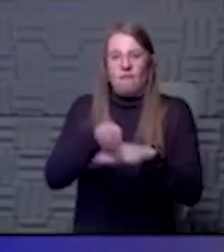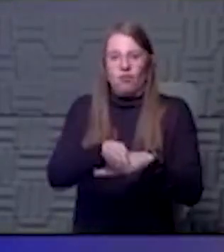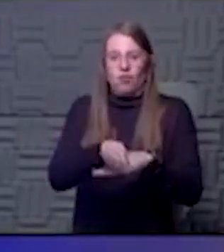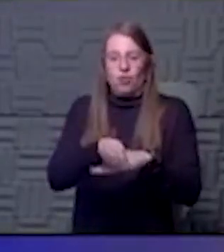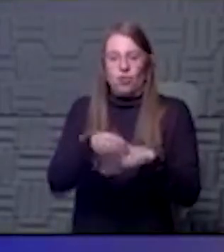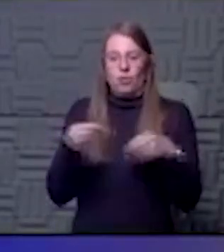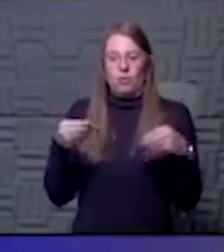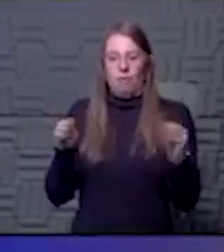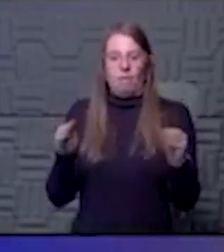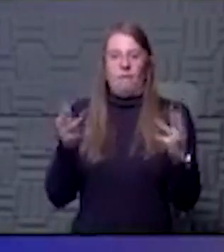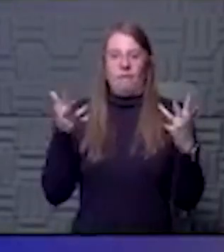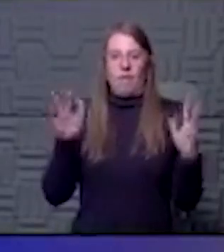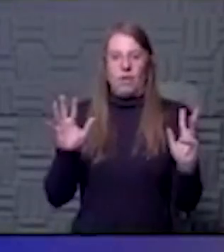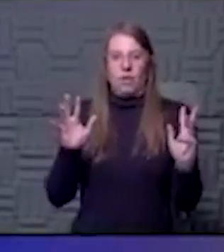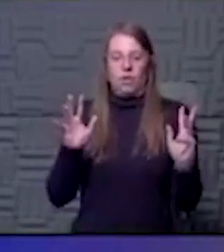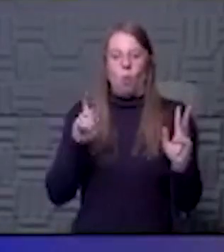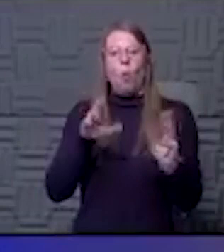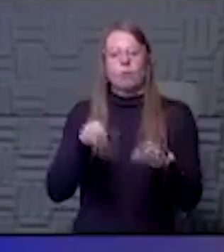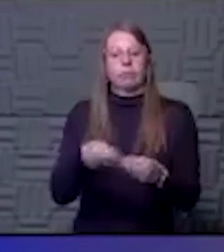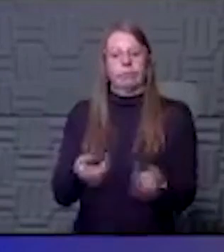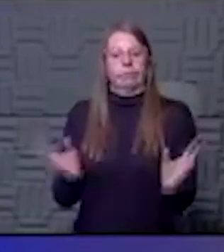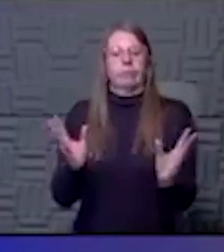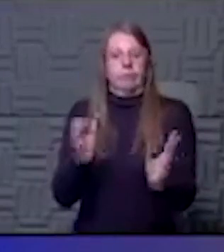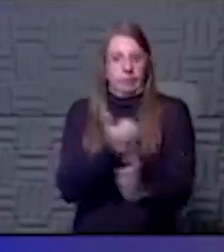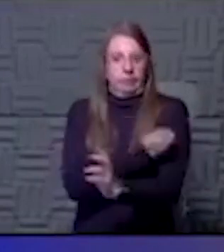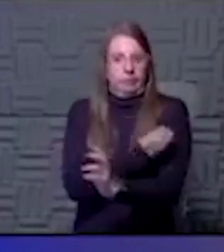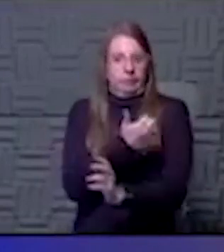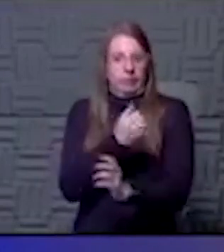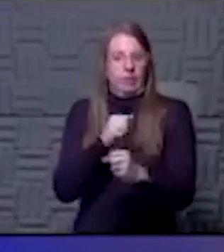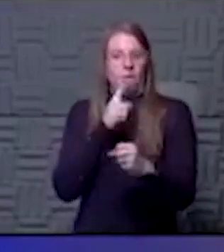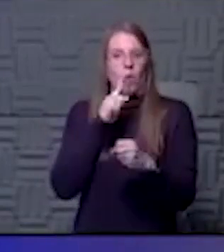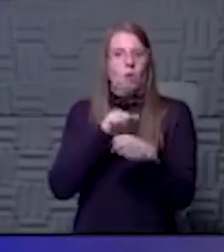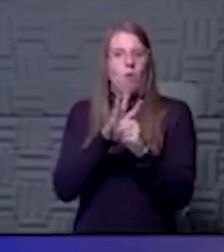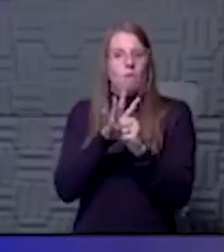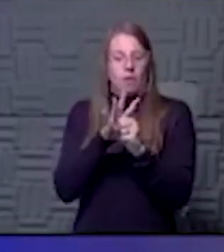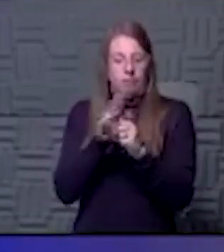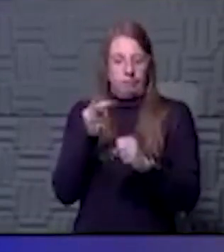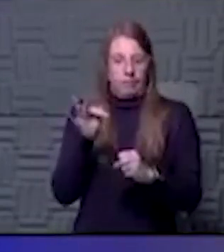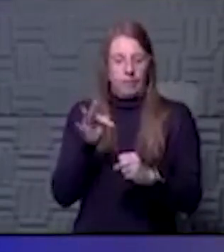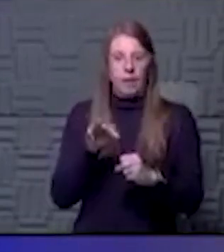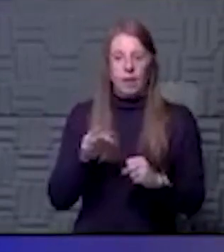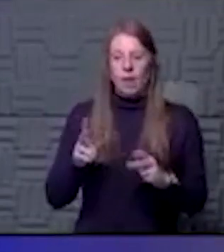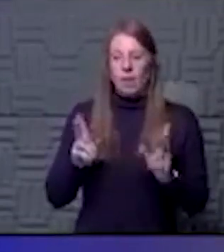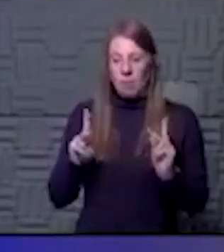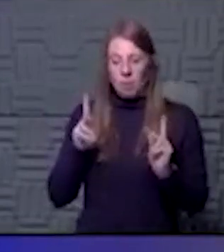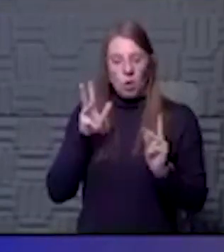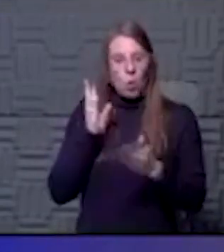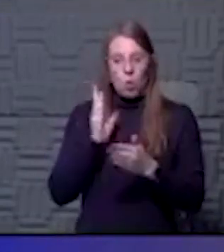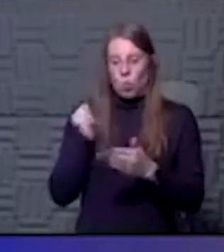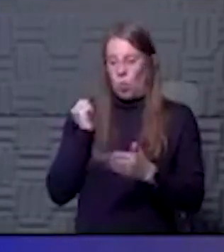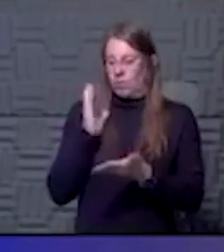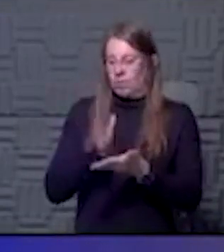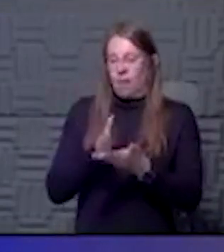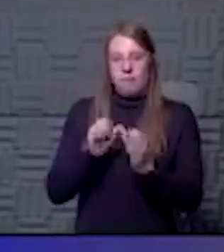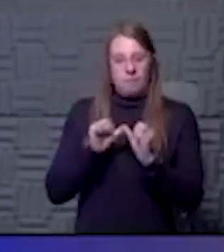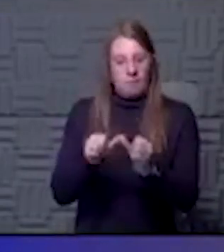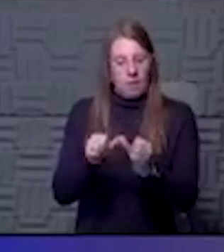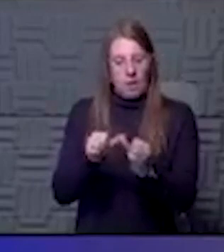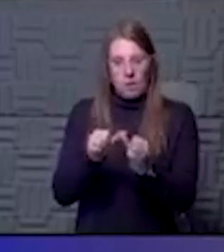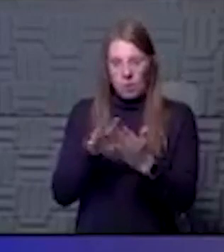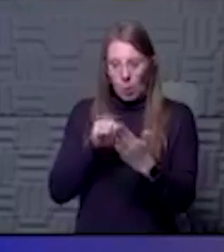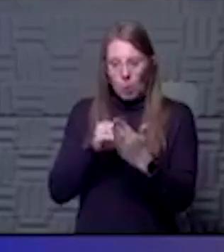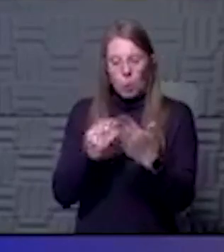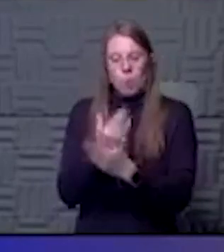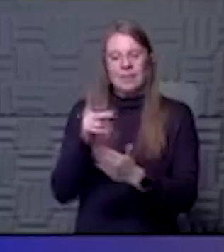is marketed and once it is being given. So it won't just stop there, but people will continue to understand new data that comes forth because at that